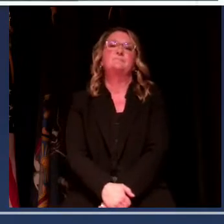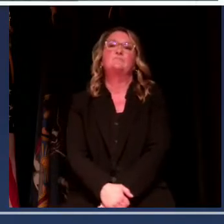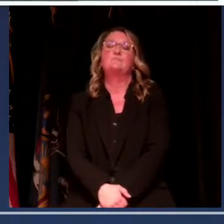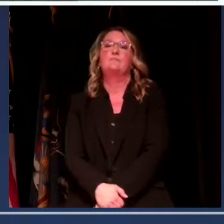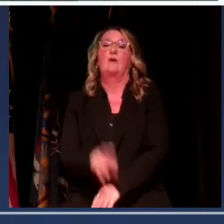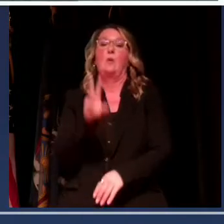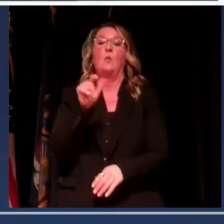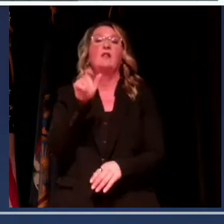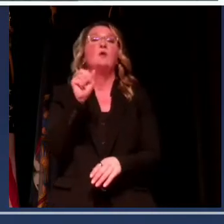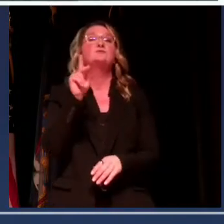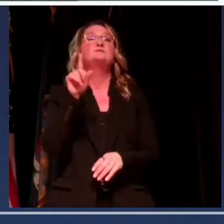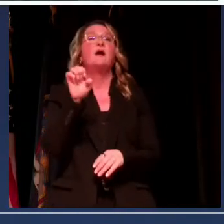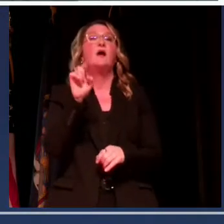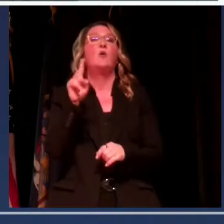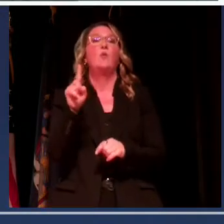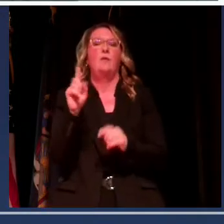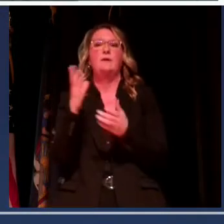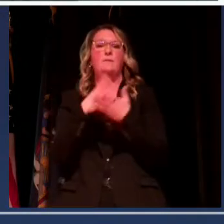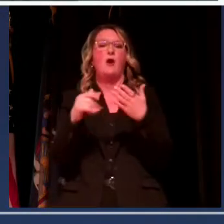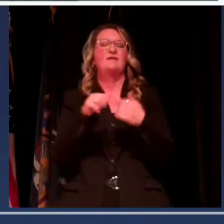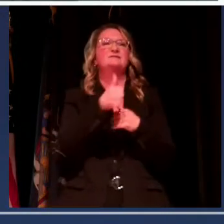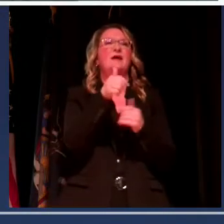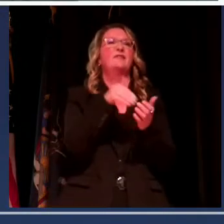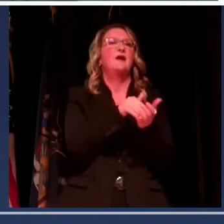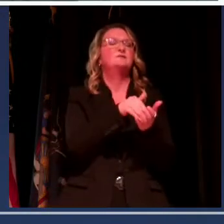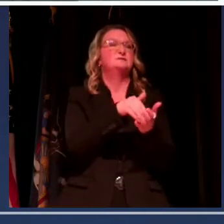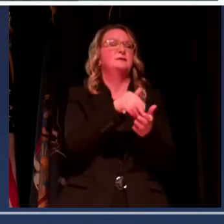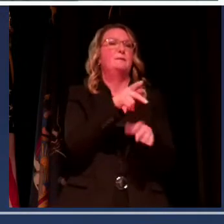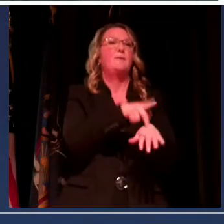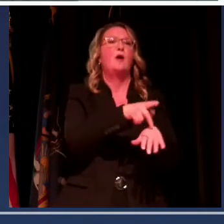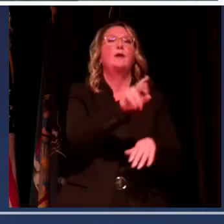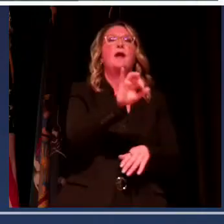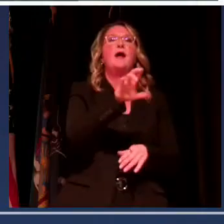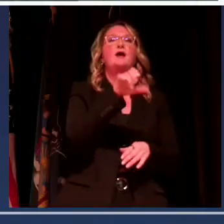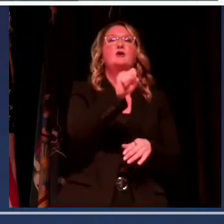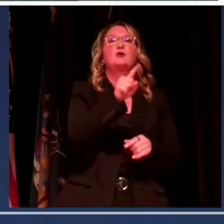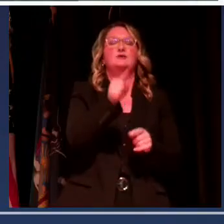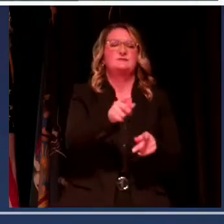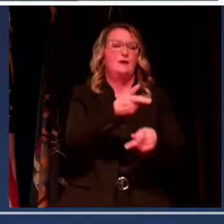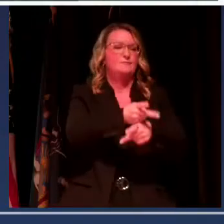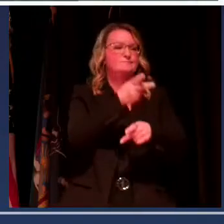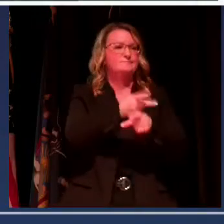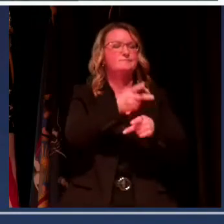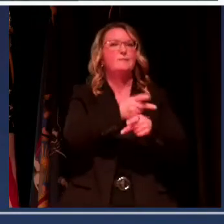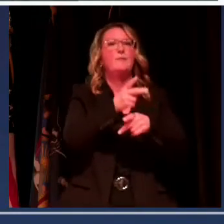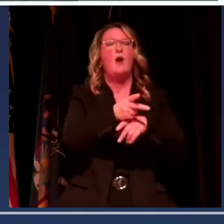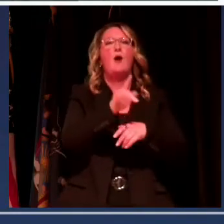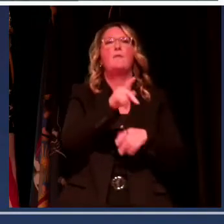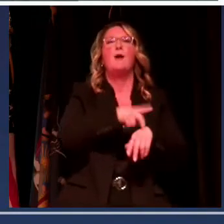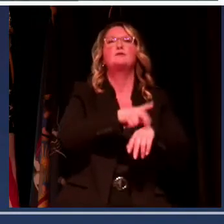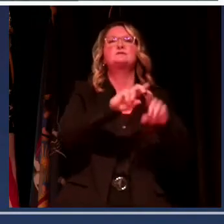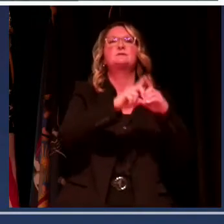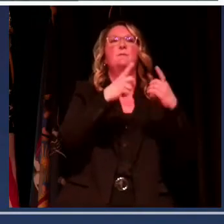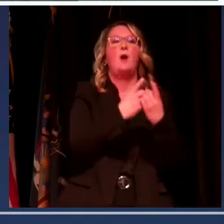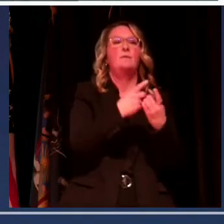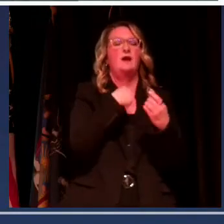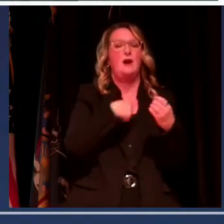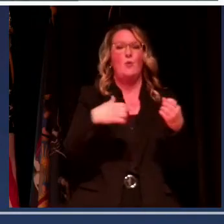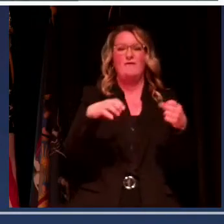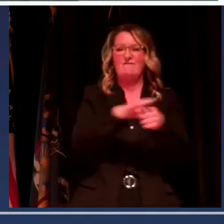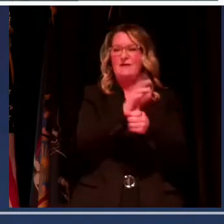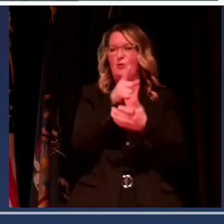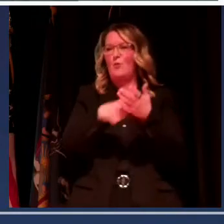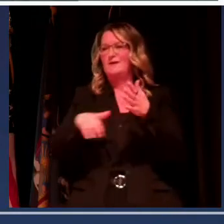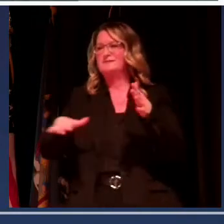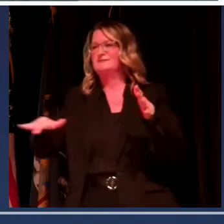Willowdale Park will join the 10,000 plus acres of public park and forest land maintained by our Parks Department and fill a geographic gap in its